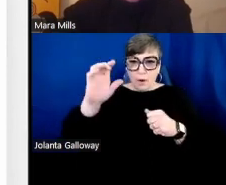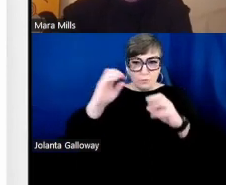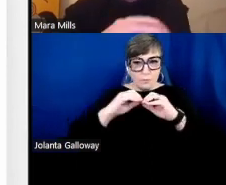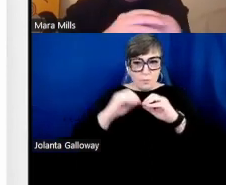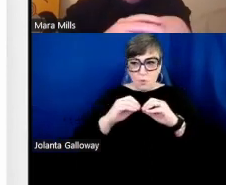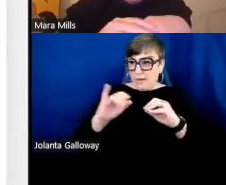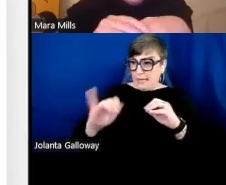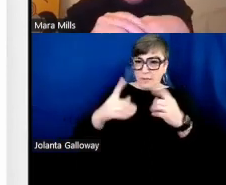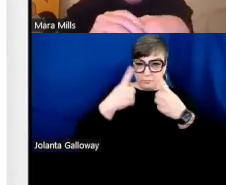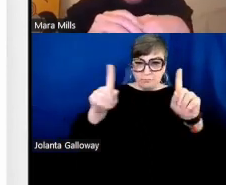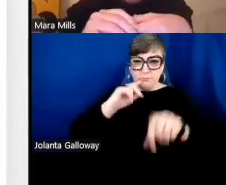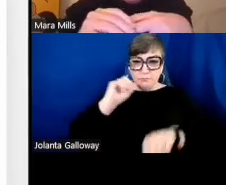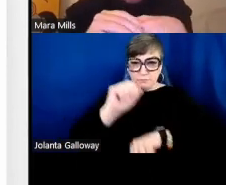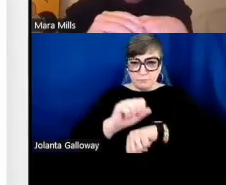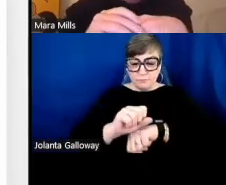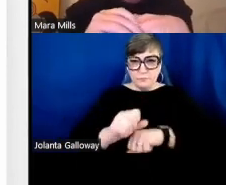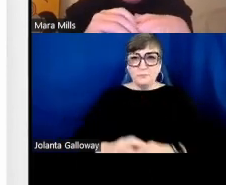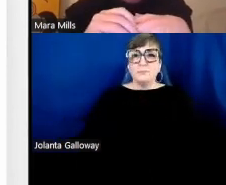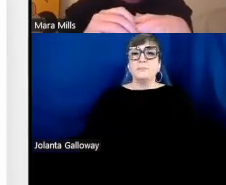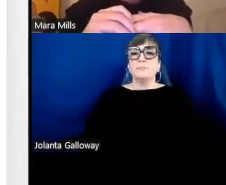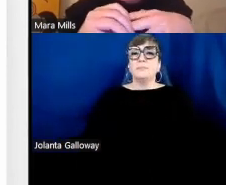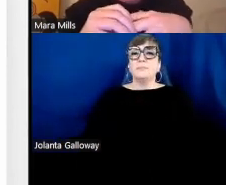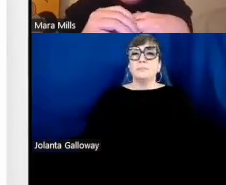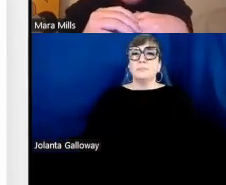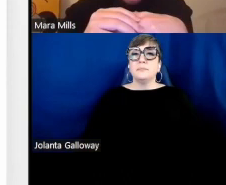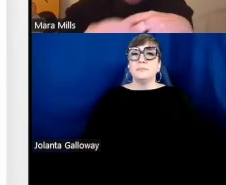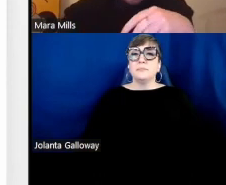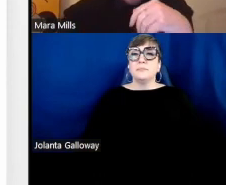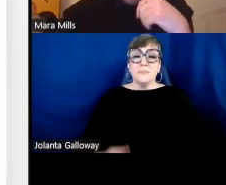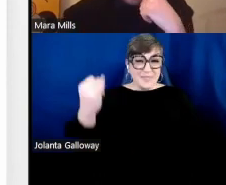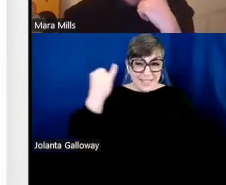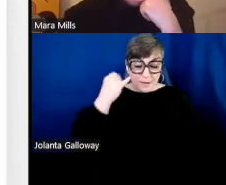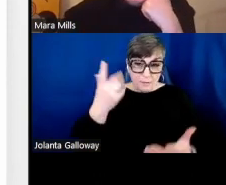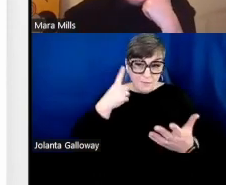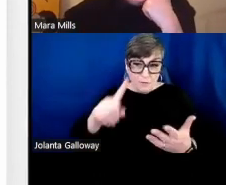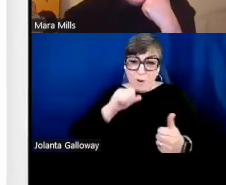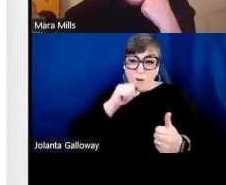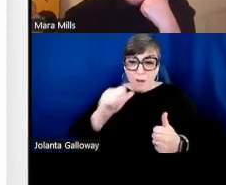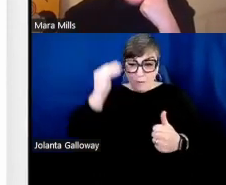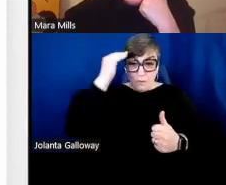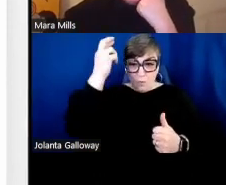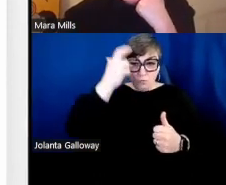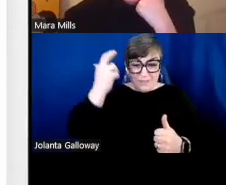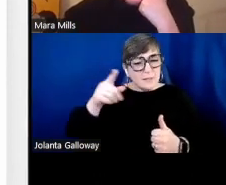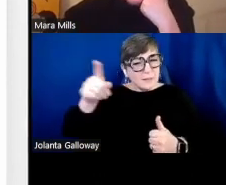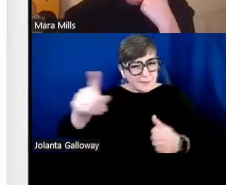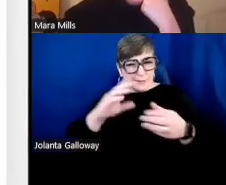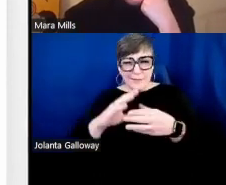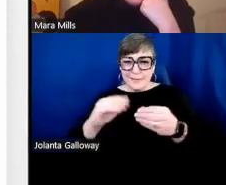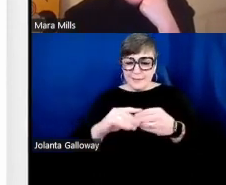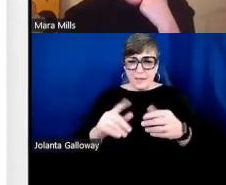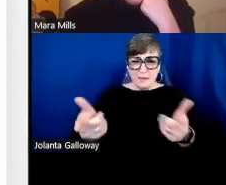for unknown reasons which shaw simply described as friction in his correspondence the plan for a team of deaf